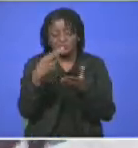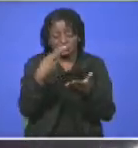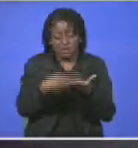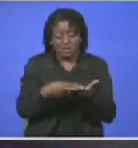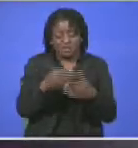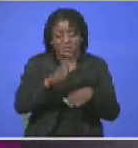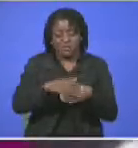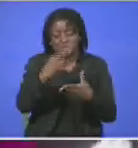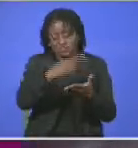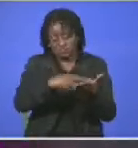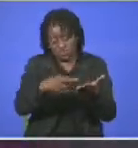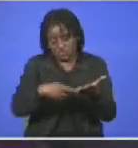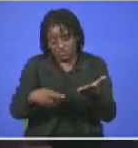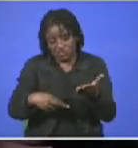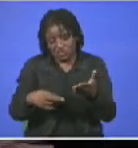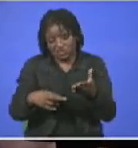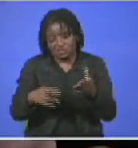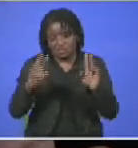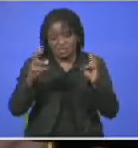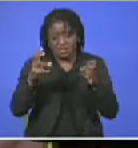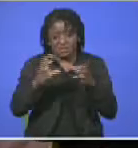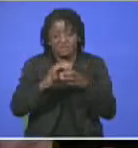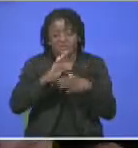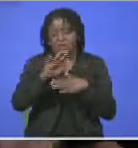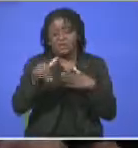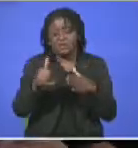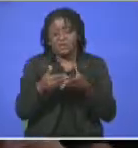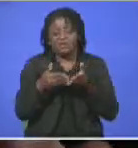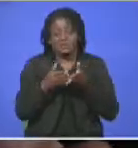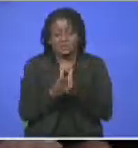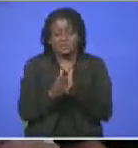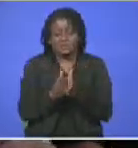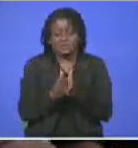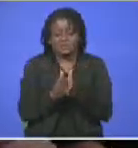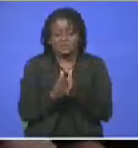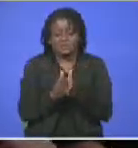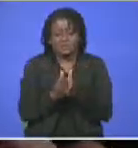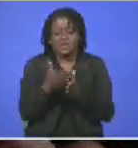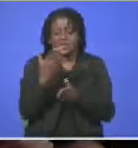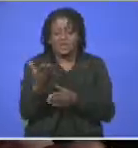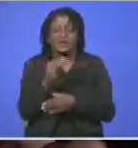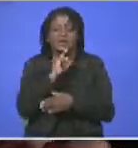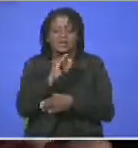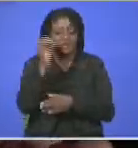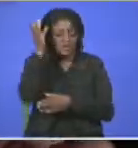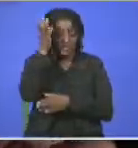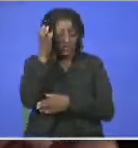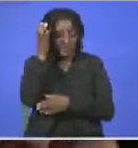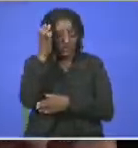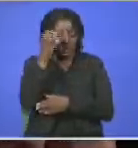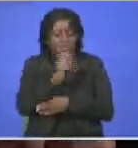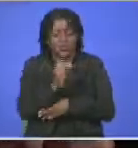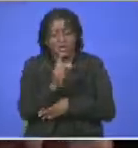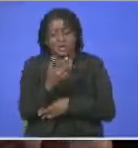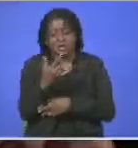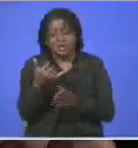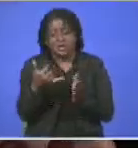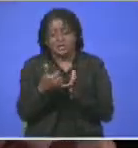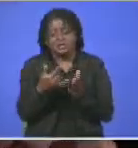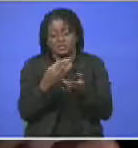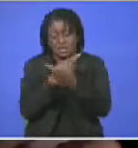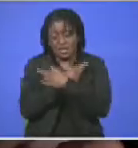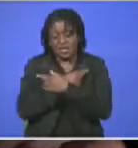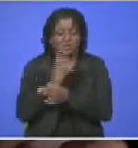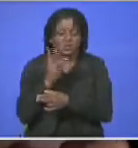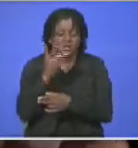vessels. There is concern. And where we're slack, we can tighten up. We're going to tighten up. You know, it falls under